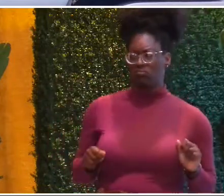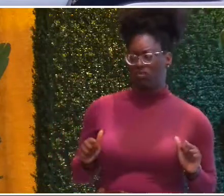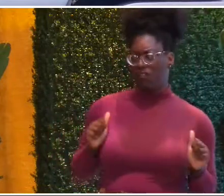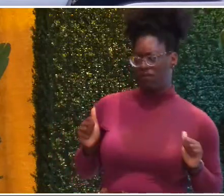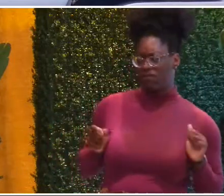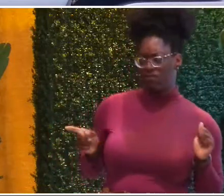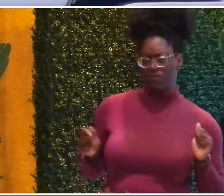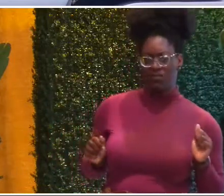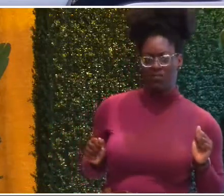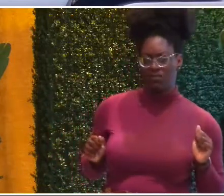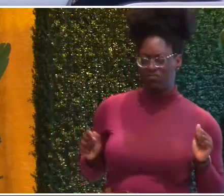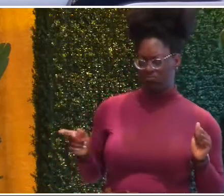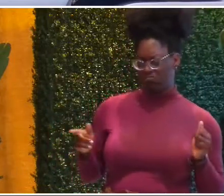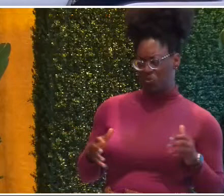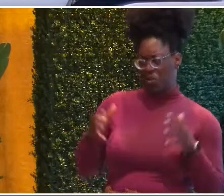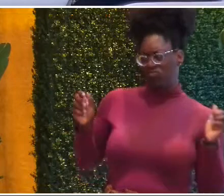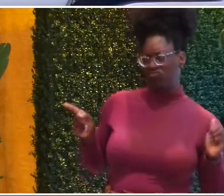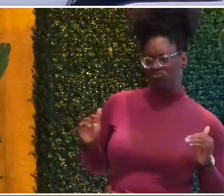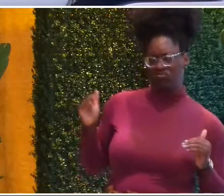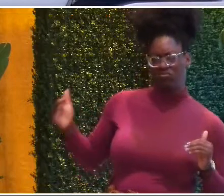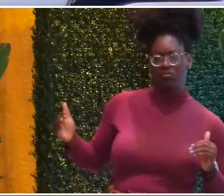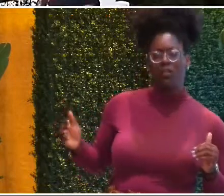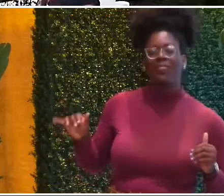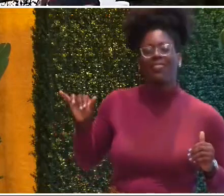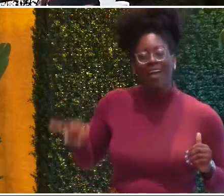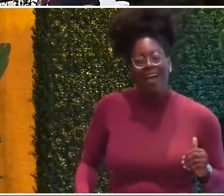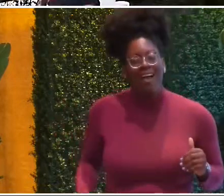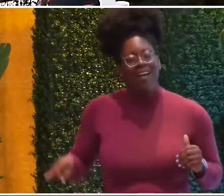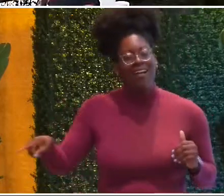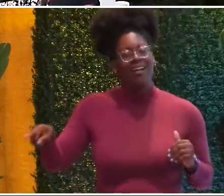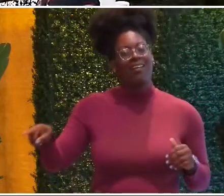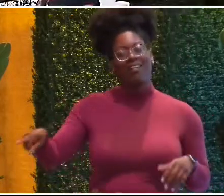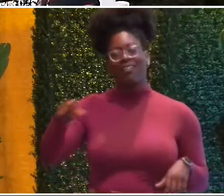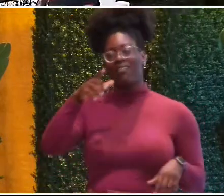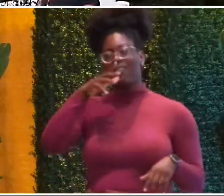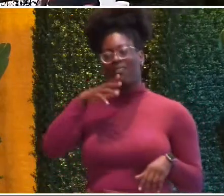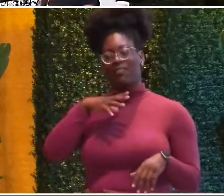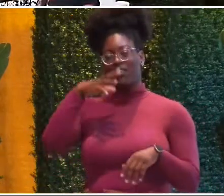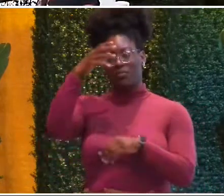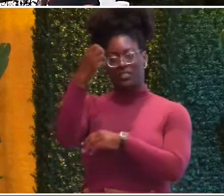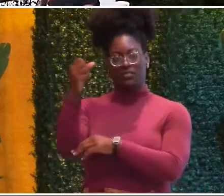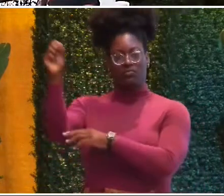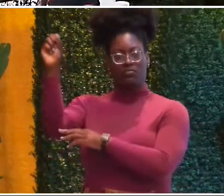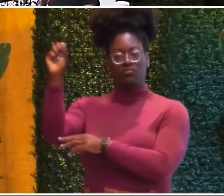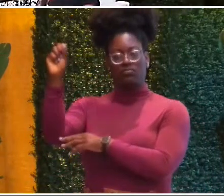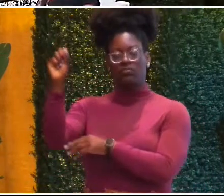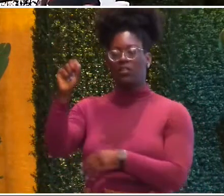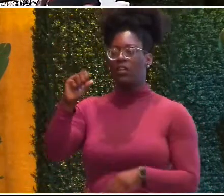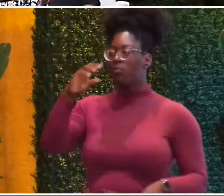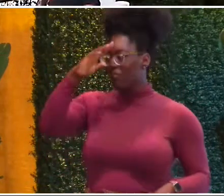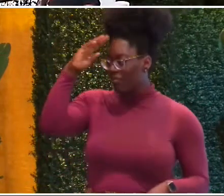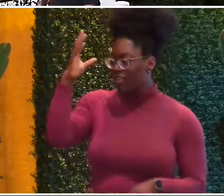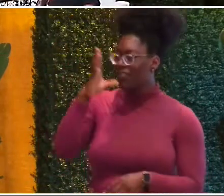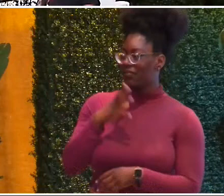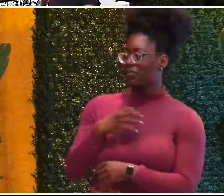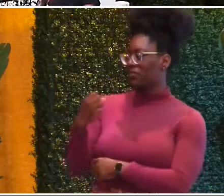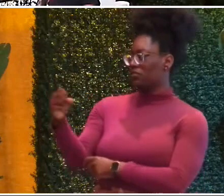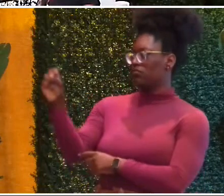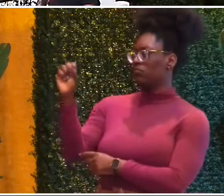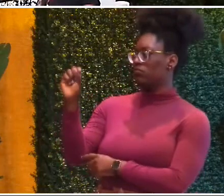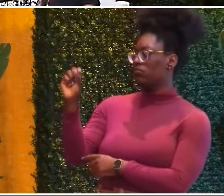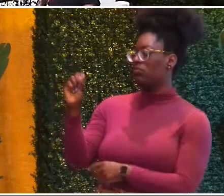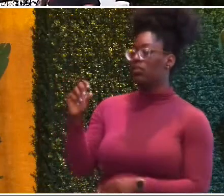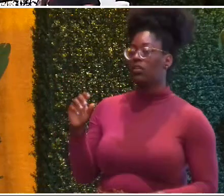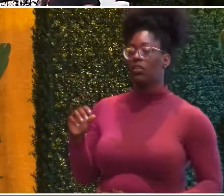feminism. This is not the only black feminism, but I think if we found ourselves in a place where we said